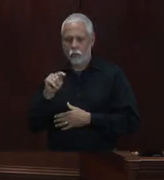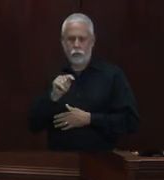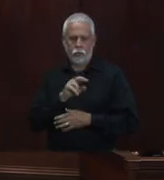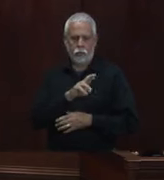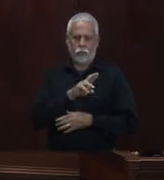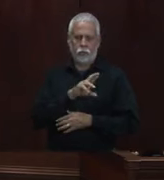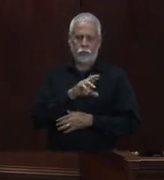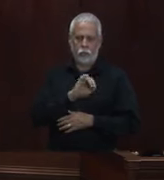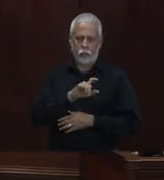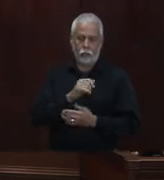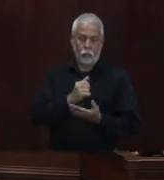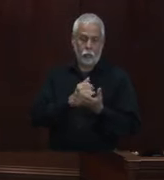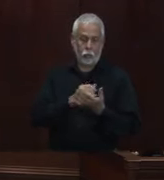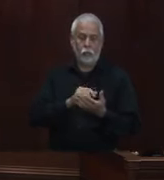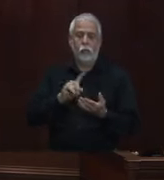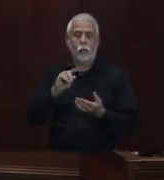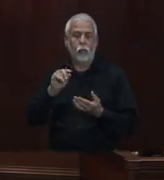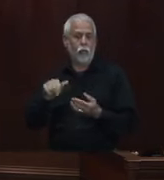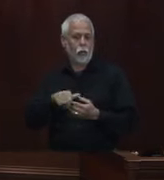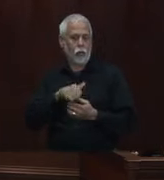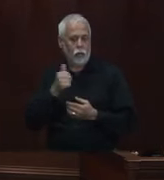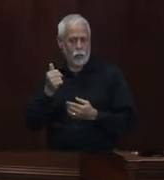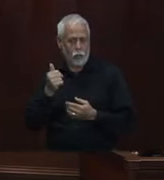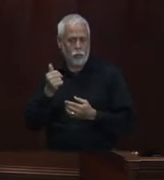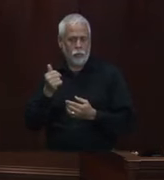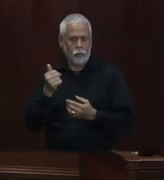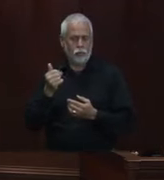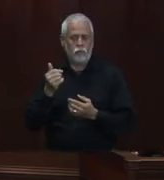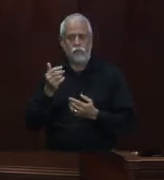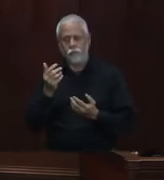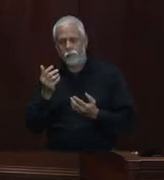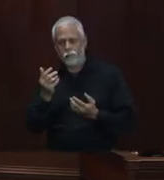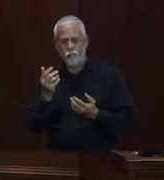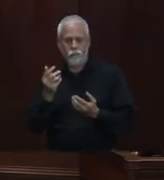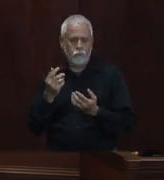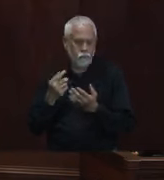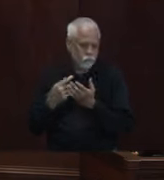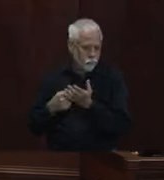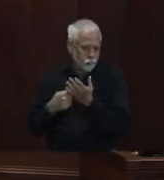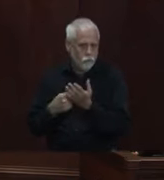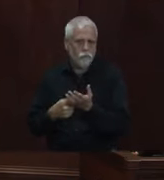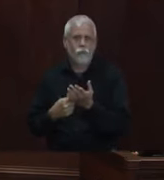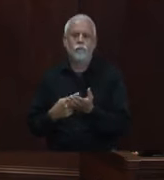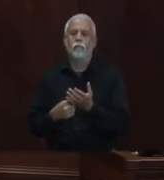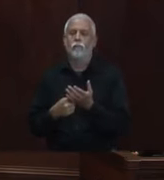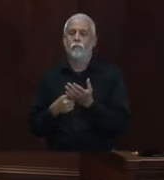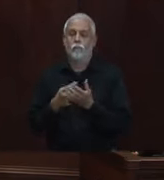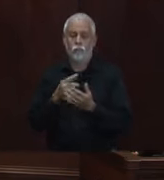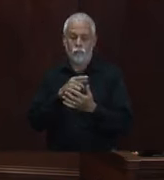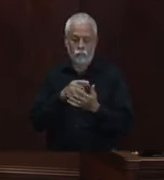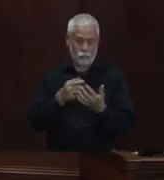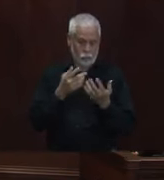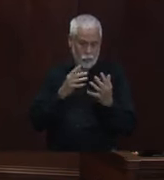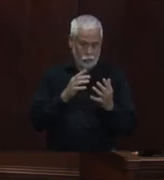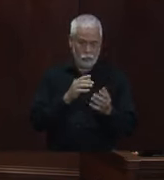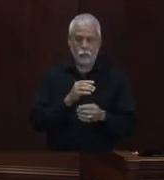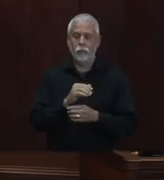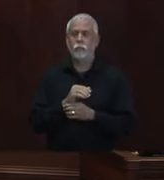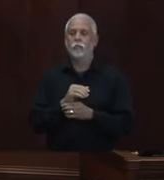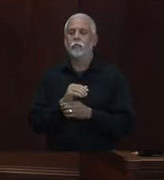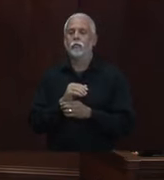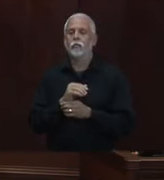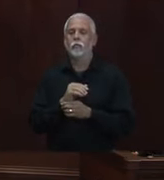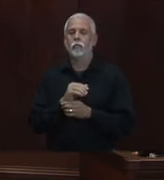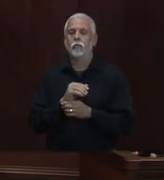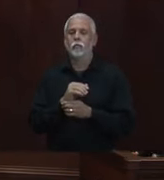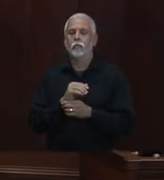that. The one other item I'd like to maybe have just some discussion about after those